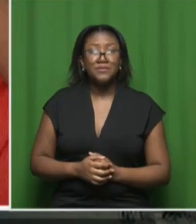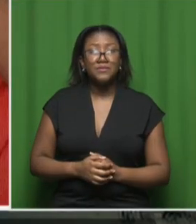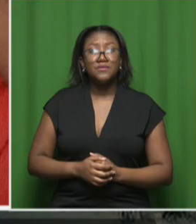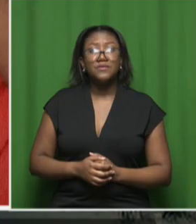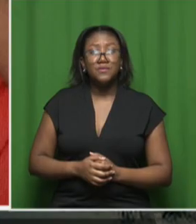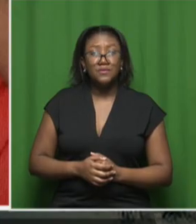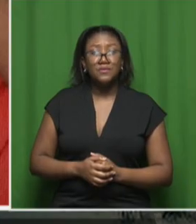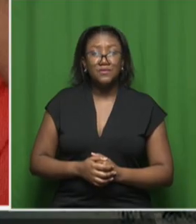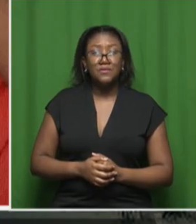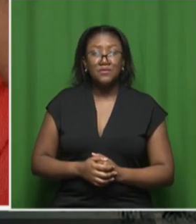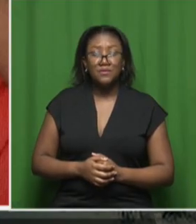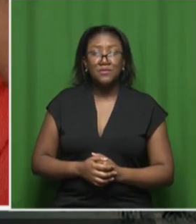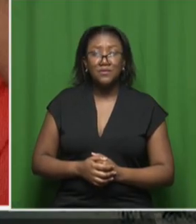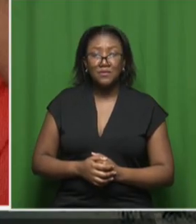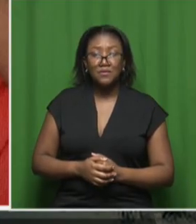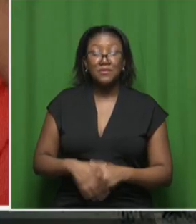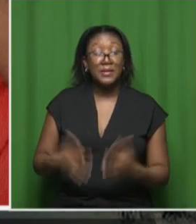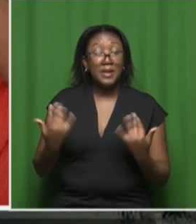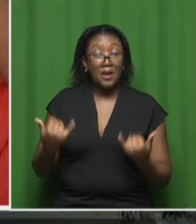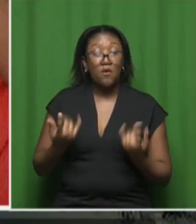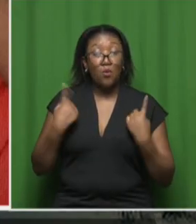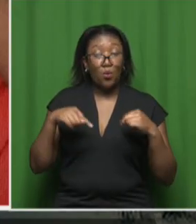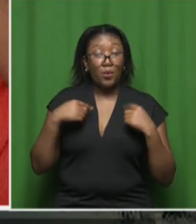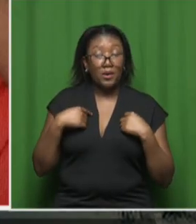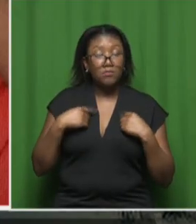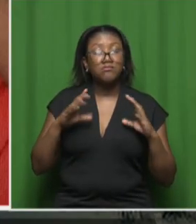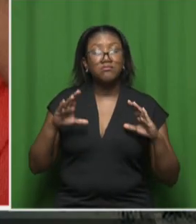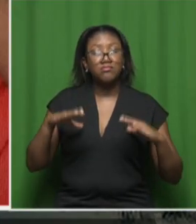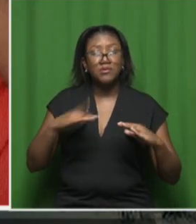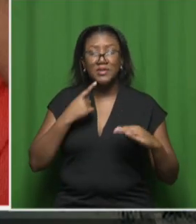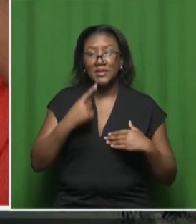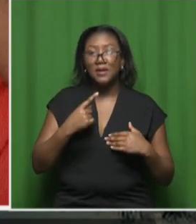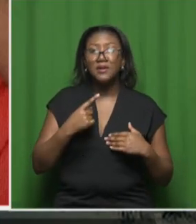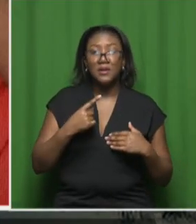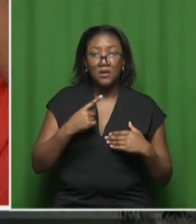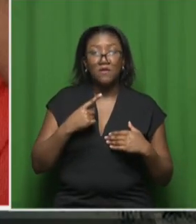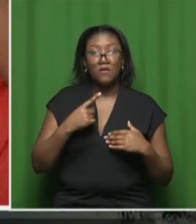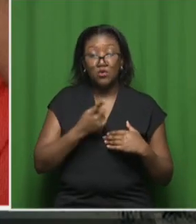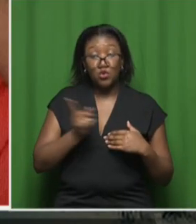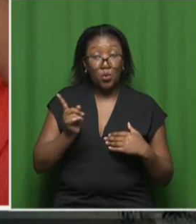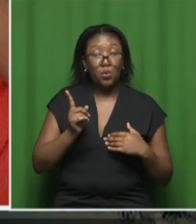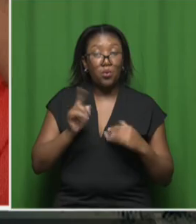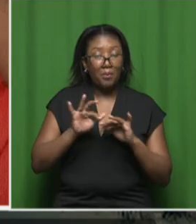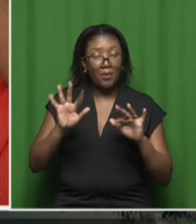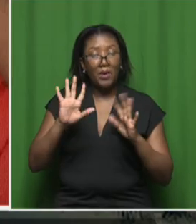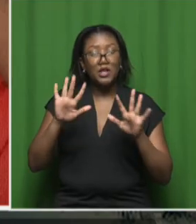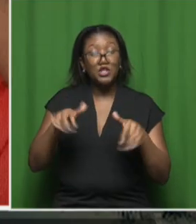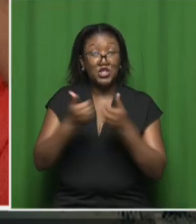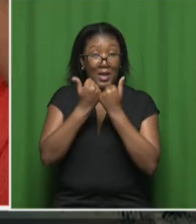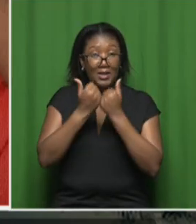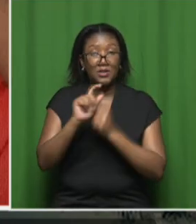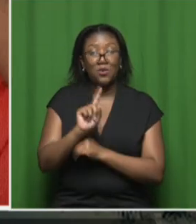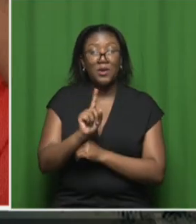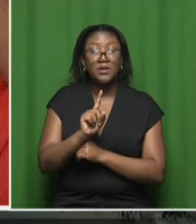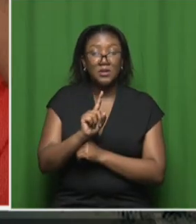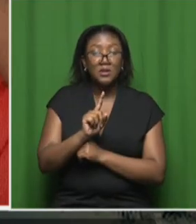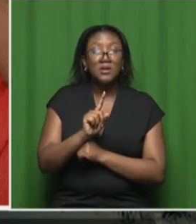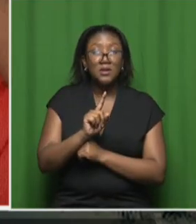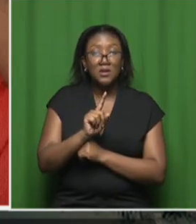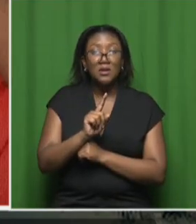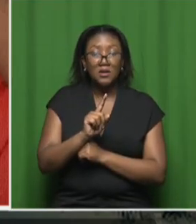Look, we say to the public that the challenge is that they